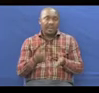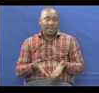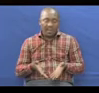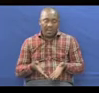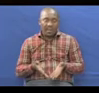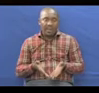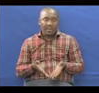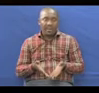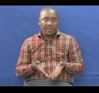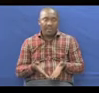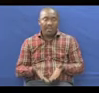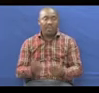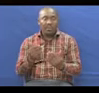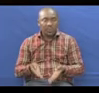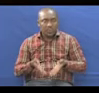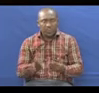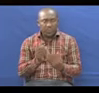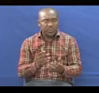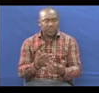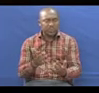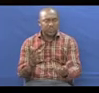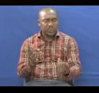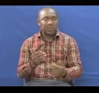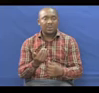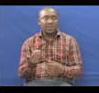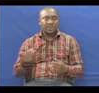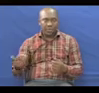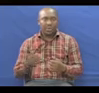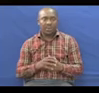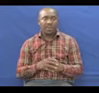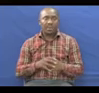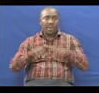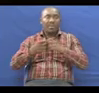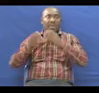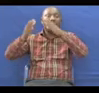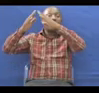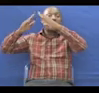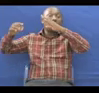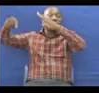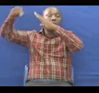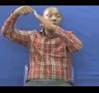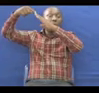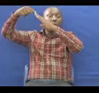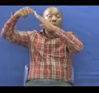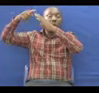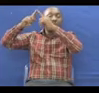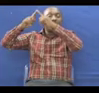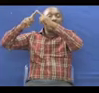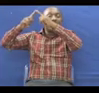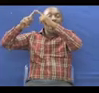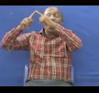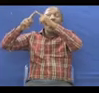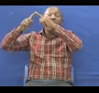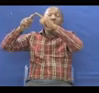children, while at the top the pyramid is narrowed. The narrowed structures indicate that